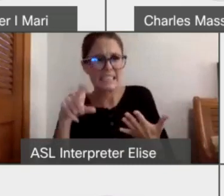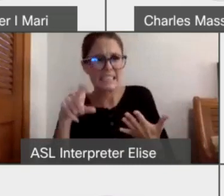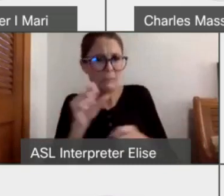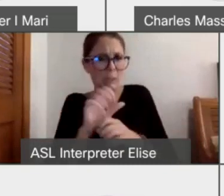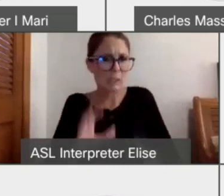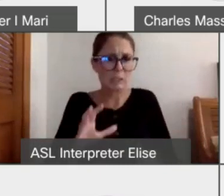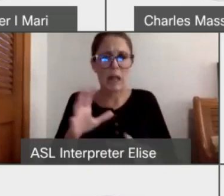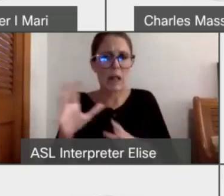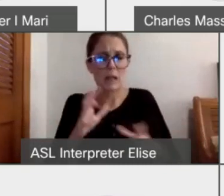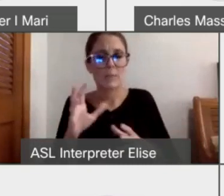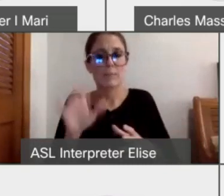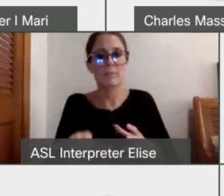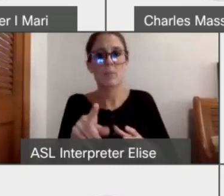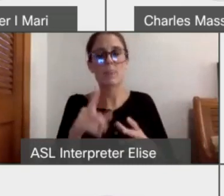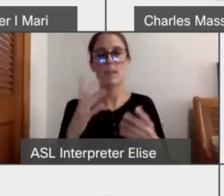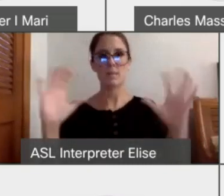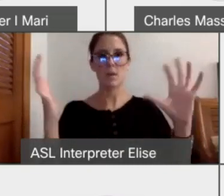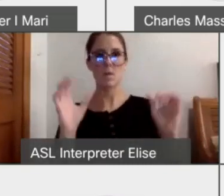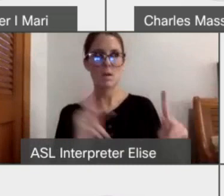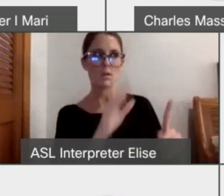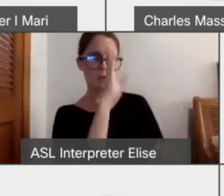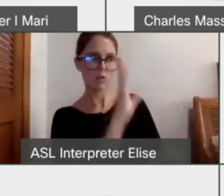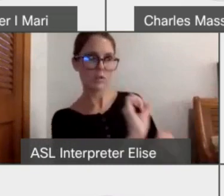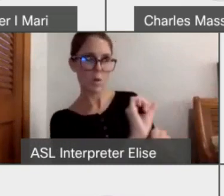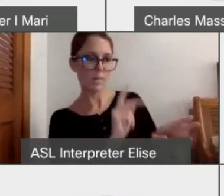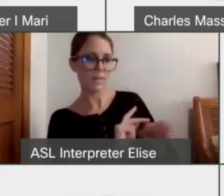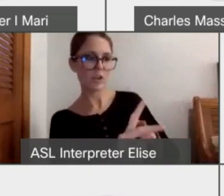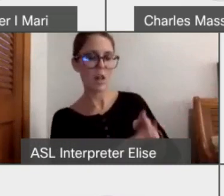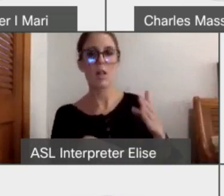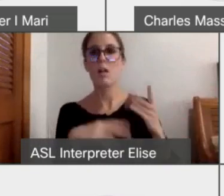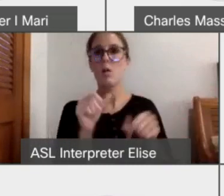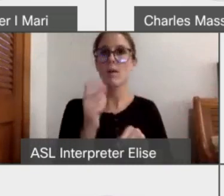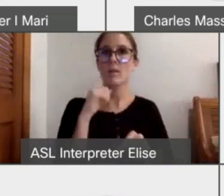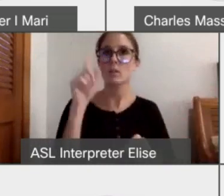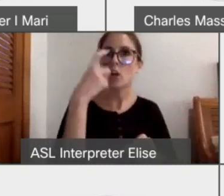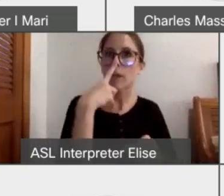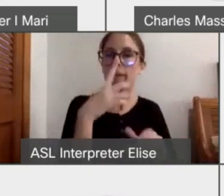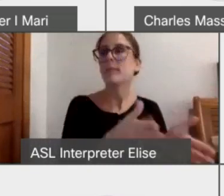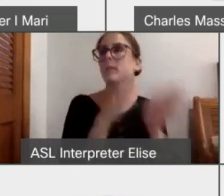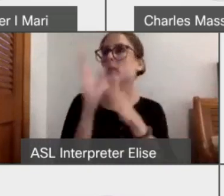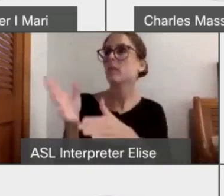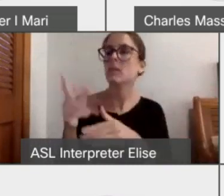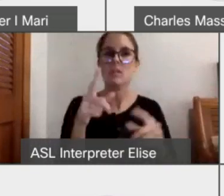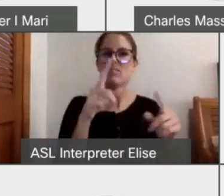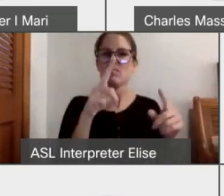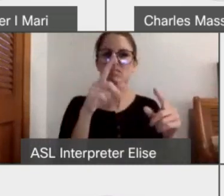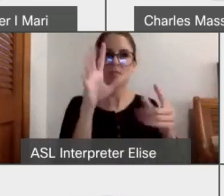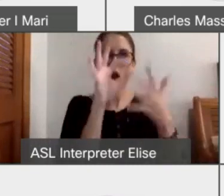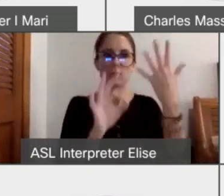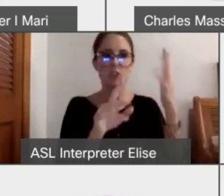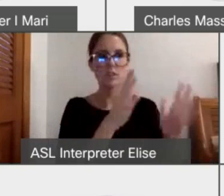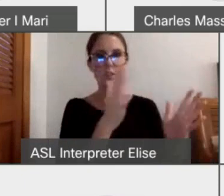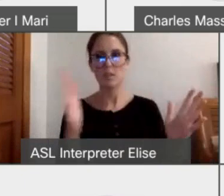with, do I want to go be a direct support professional? Do I want to go work at Target? Do I want to go work at, whatever? And I